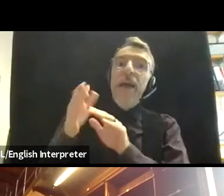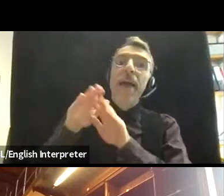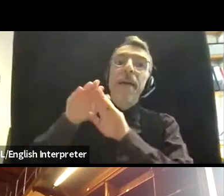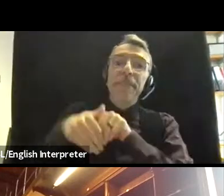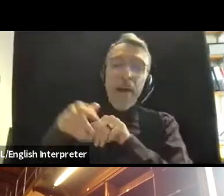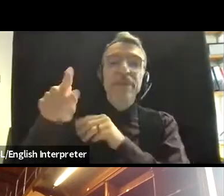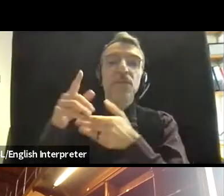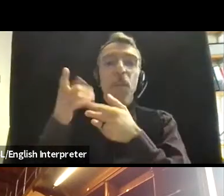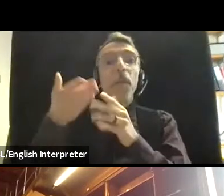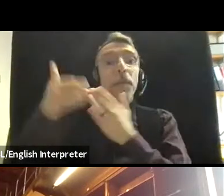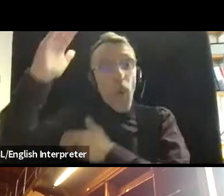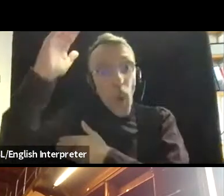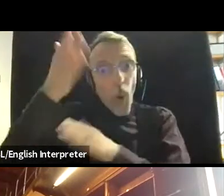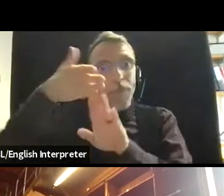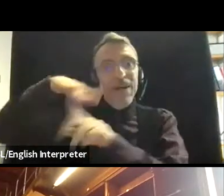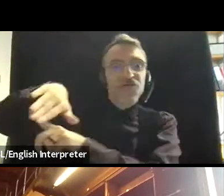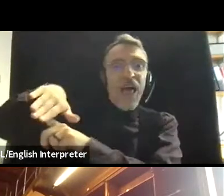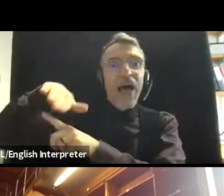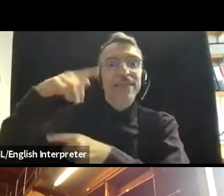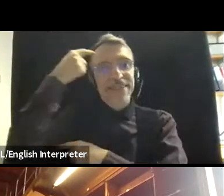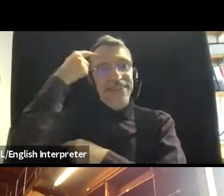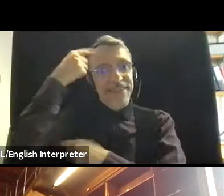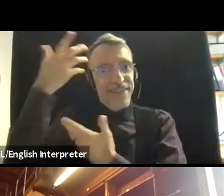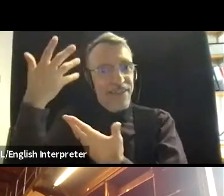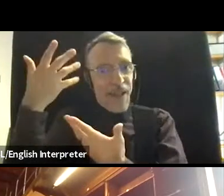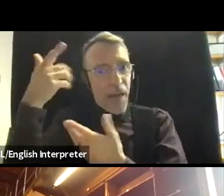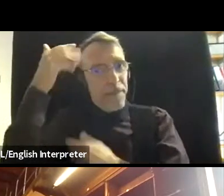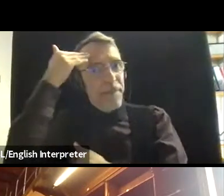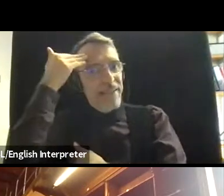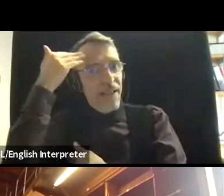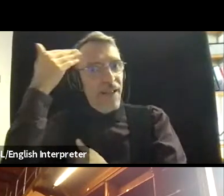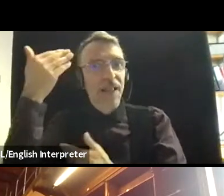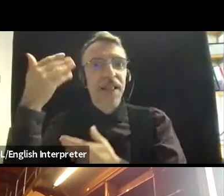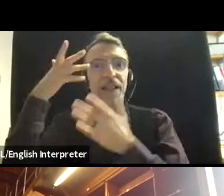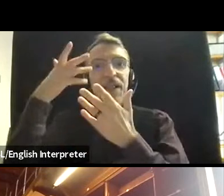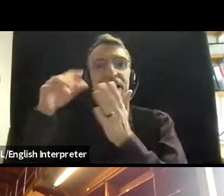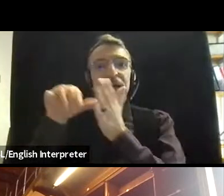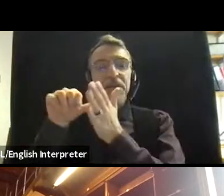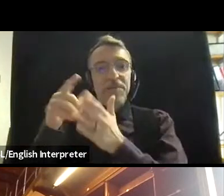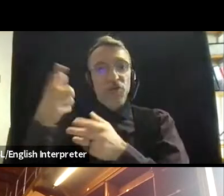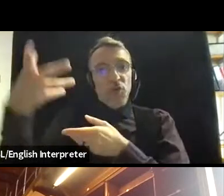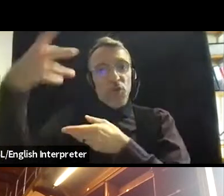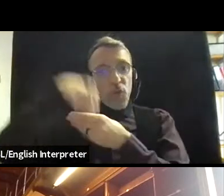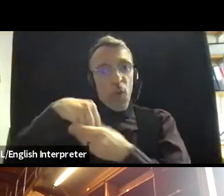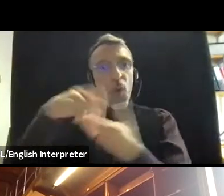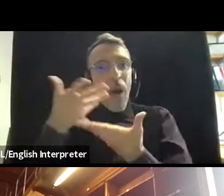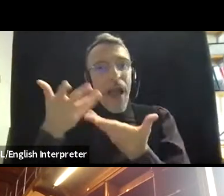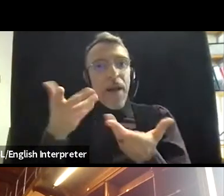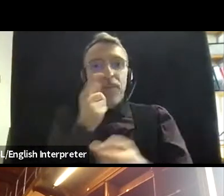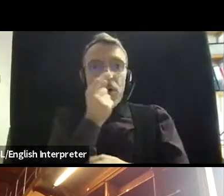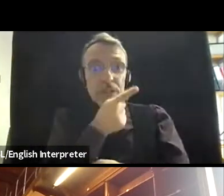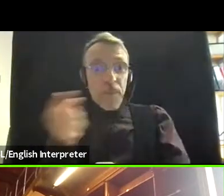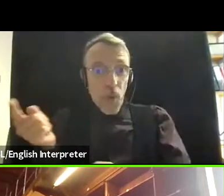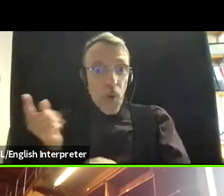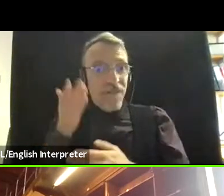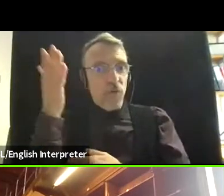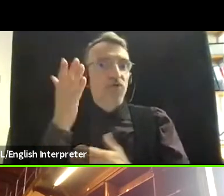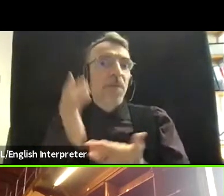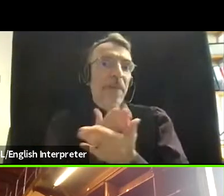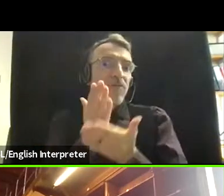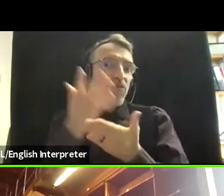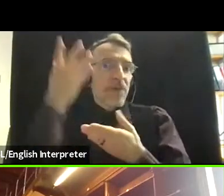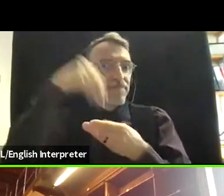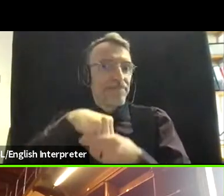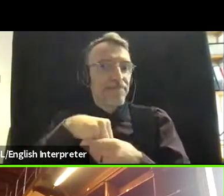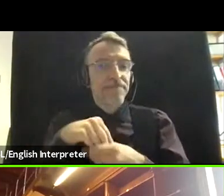more marginalised, or people with impairments which are more marginalised, to be included in studies wherever possible. Okay, Stephen, thank